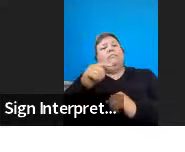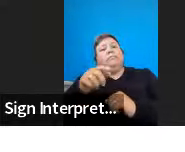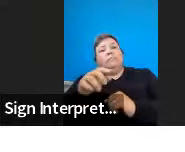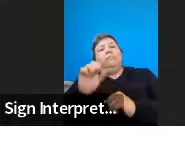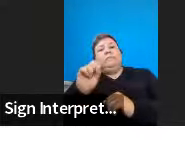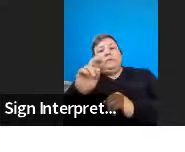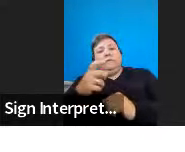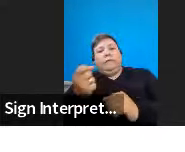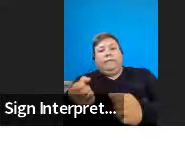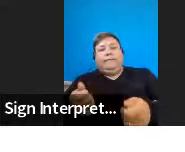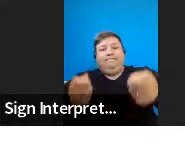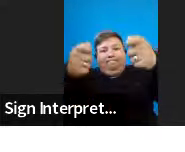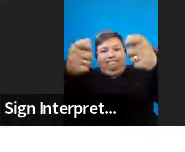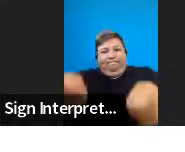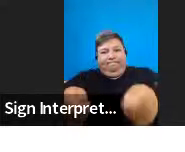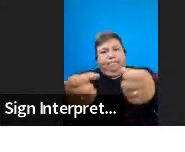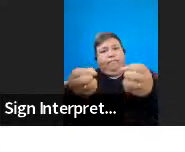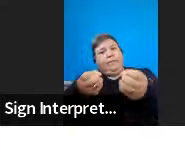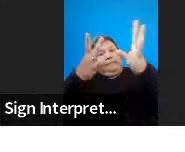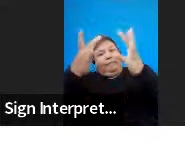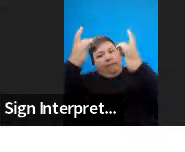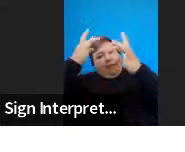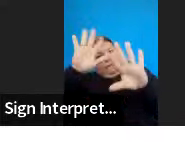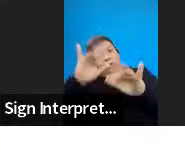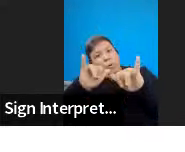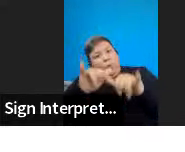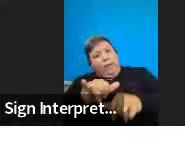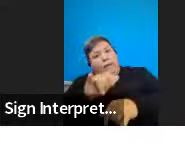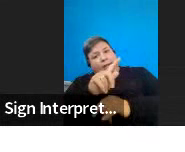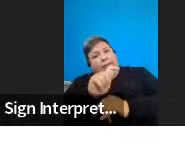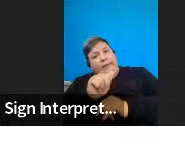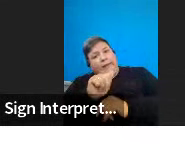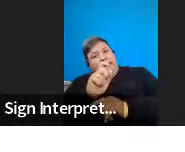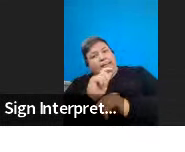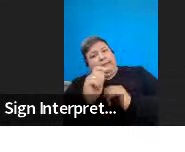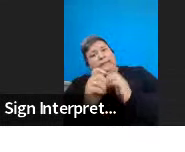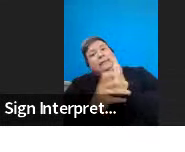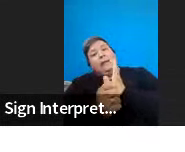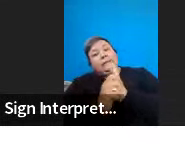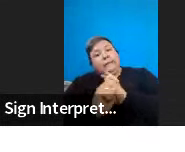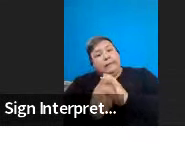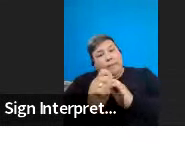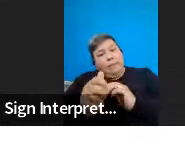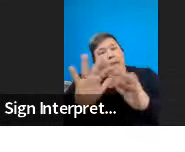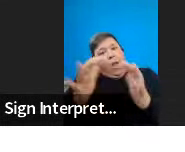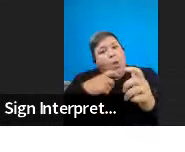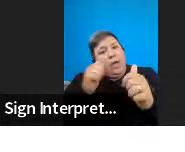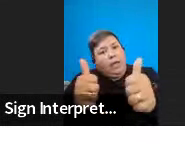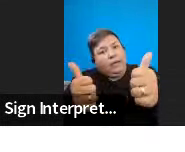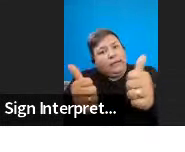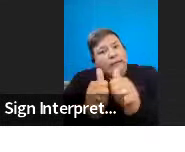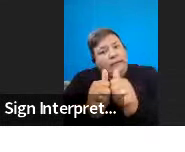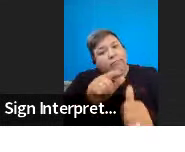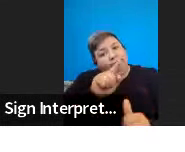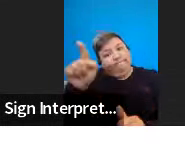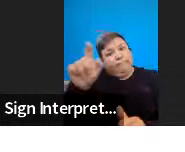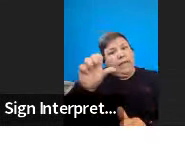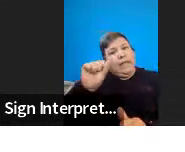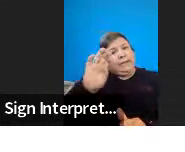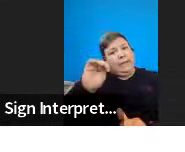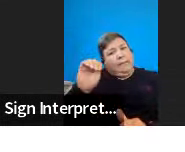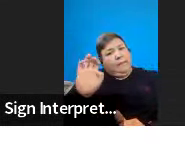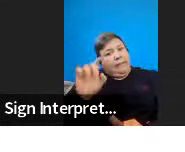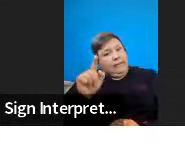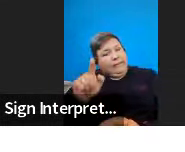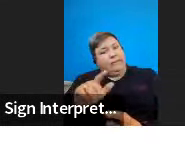lap of the division called Taxpayer and Trader Education to say, how can we assist the SMMEs? And also, most